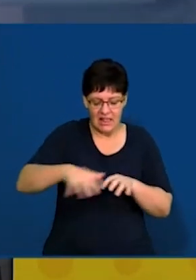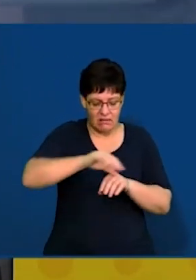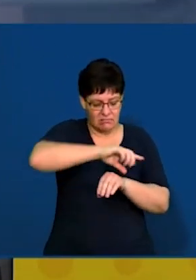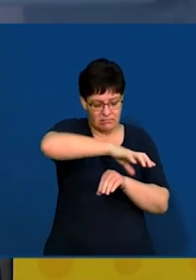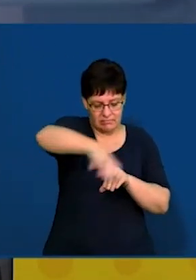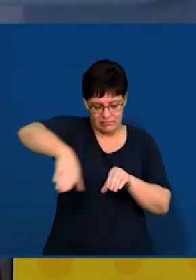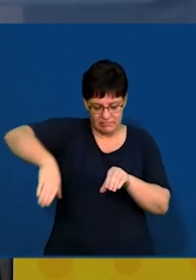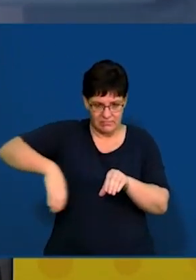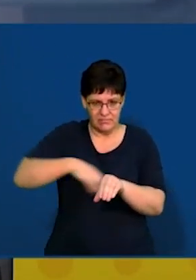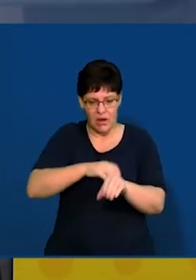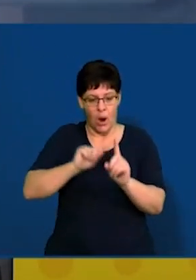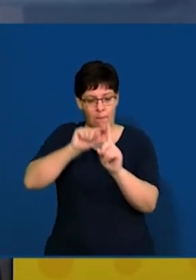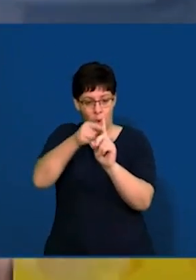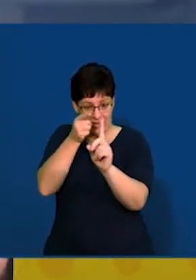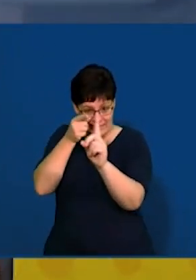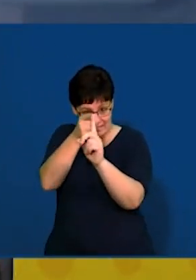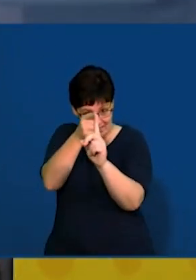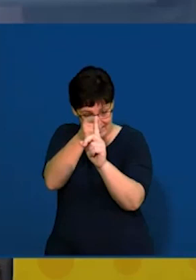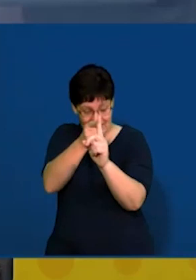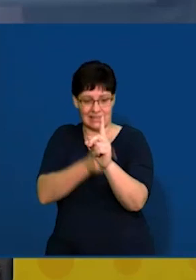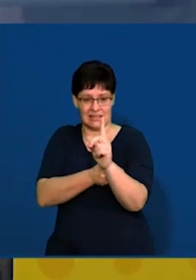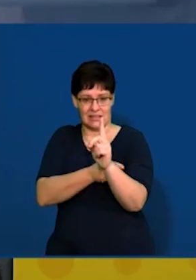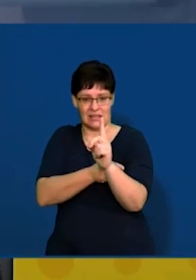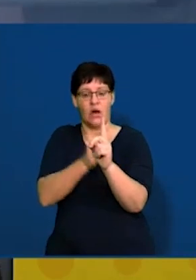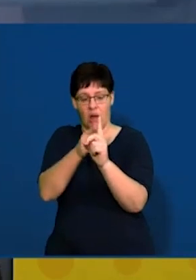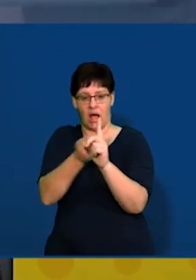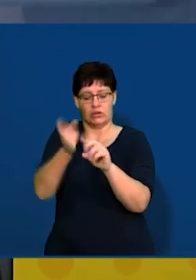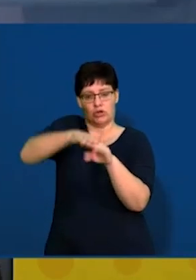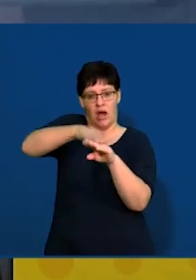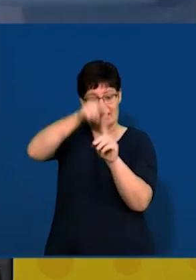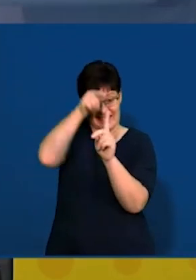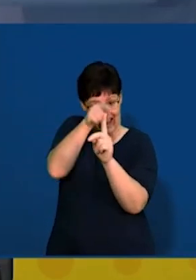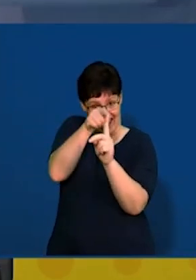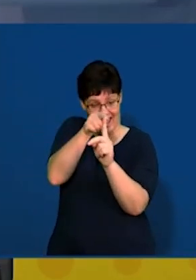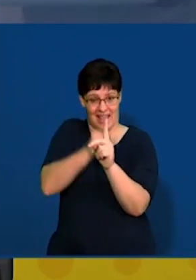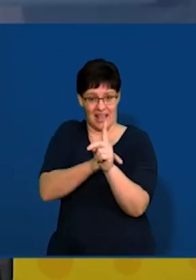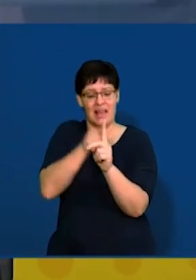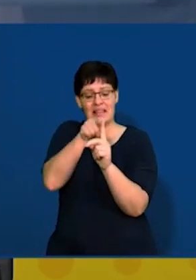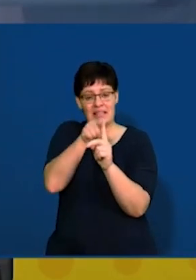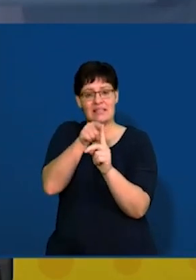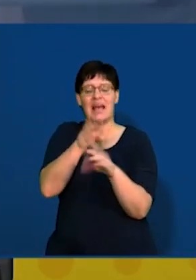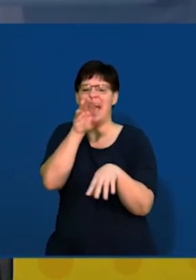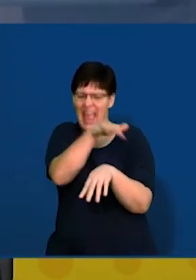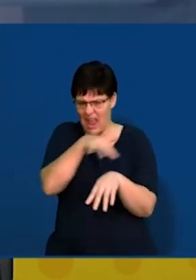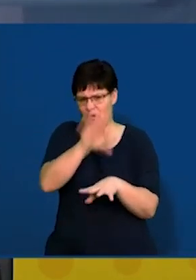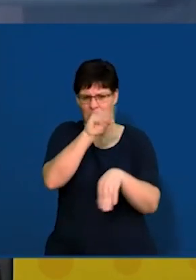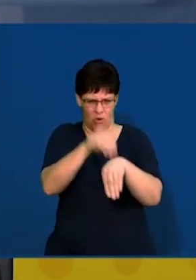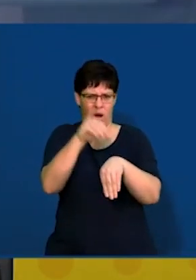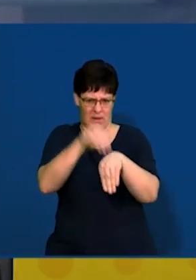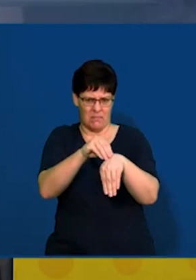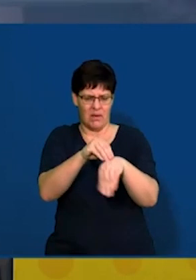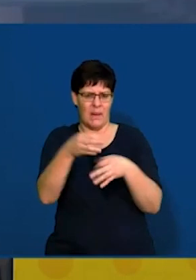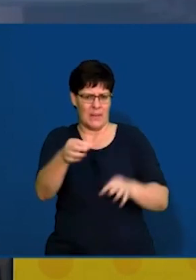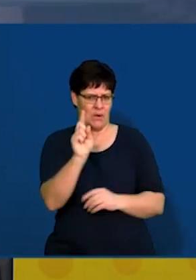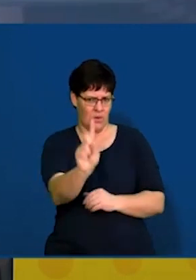about point charges. We talk about the quantization of charge, which is a particular area which is a problem, as far as the paper 1 is